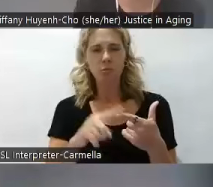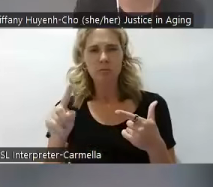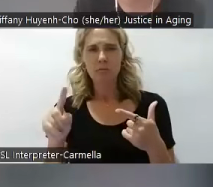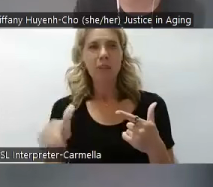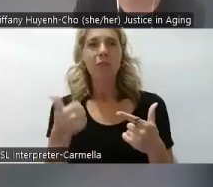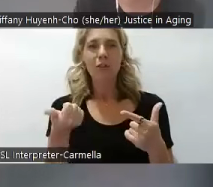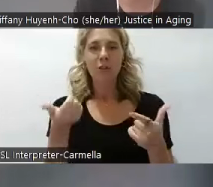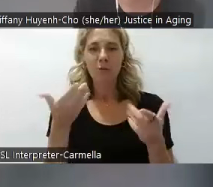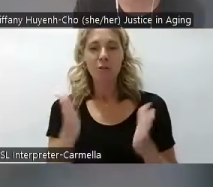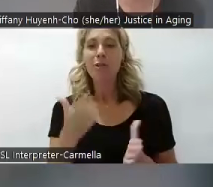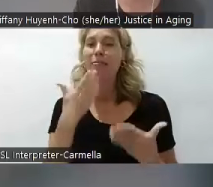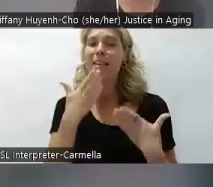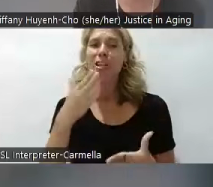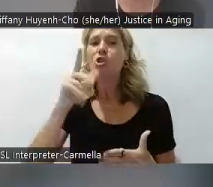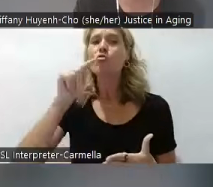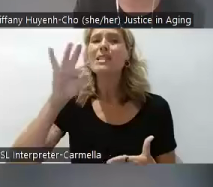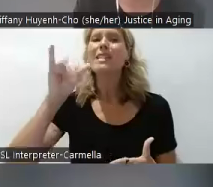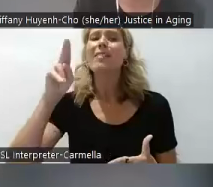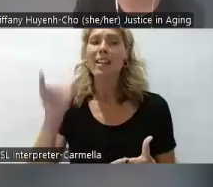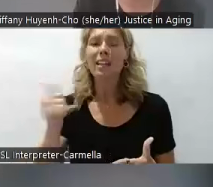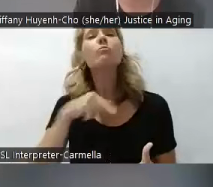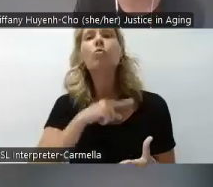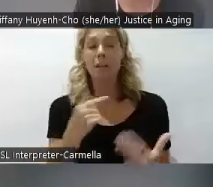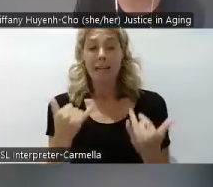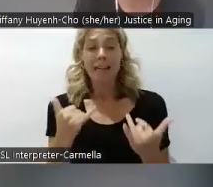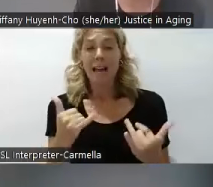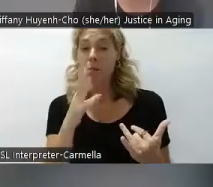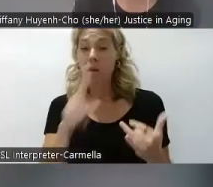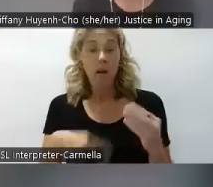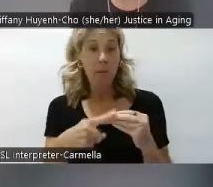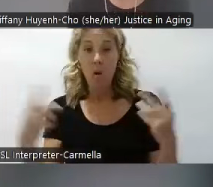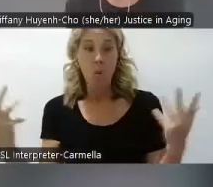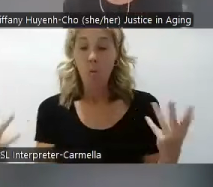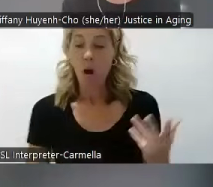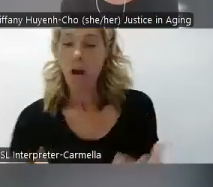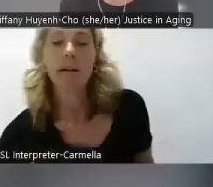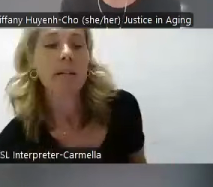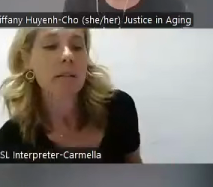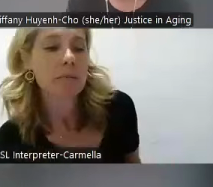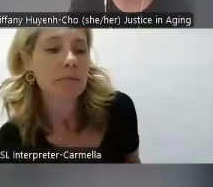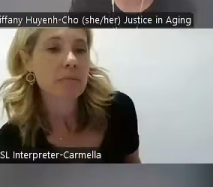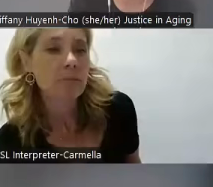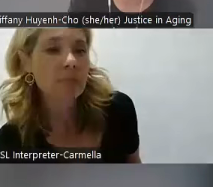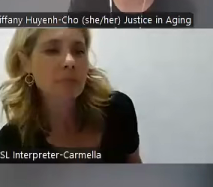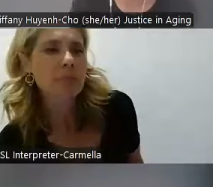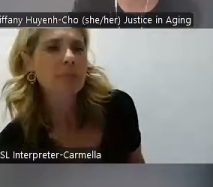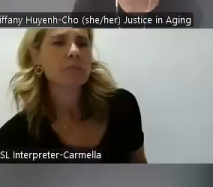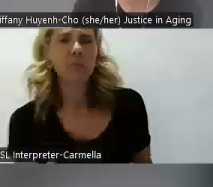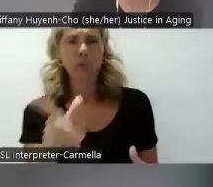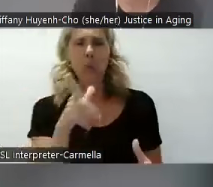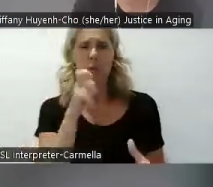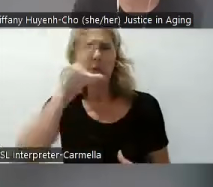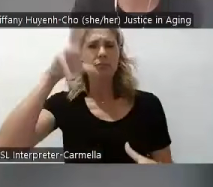Thank you so much, Tiffany. So we'll be talking a bit about who Medicaid covers and a little bit more detail